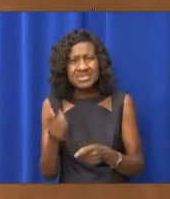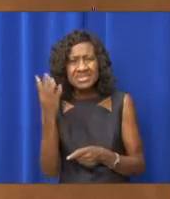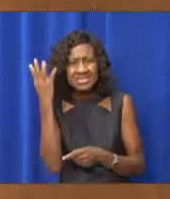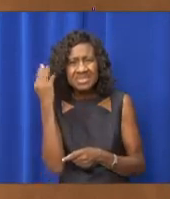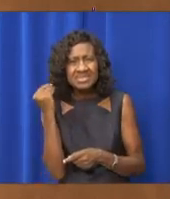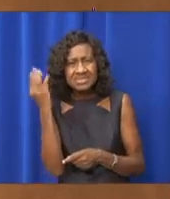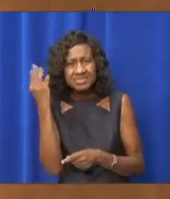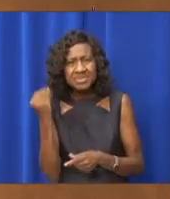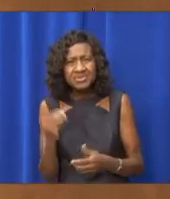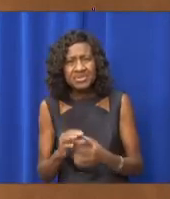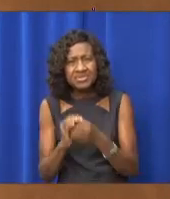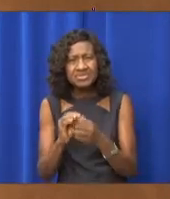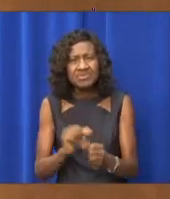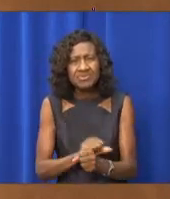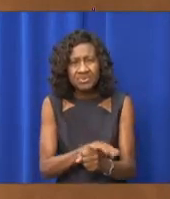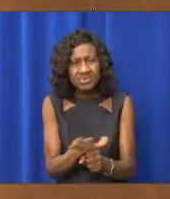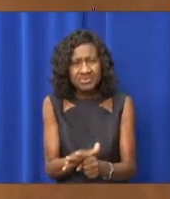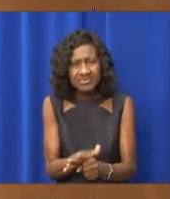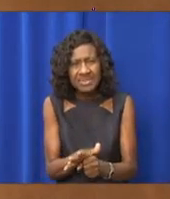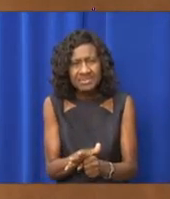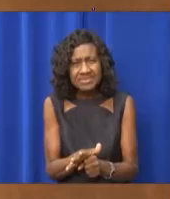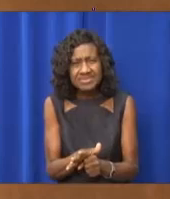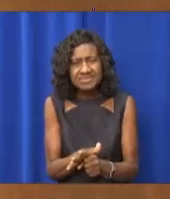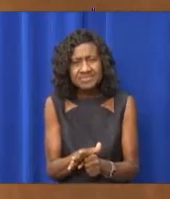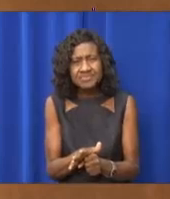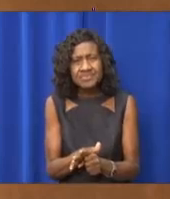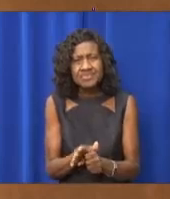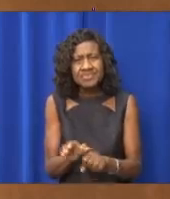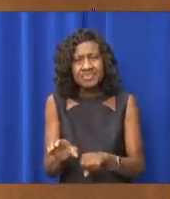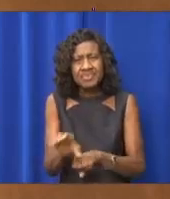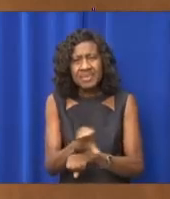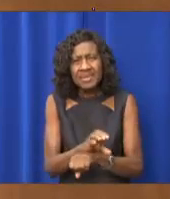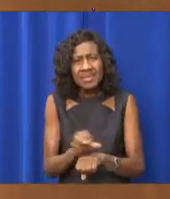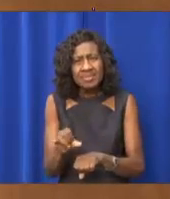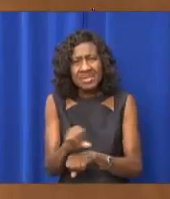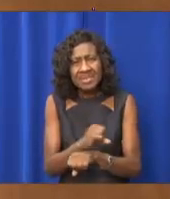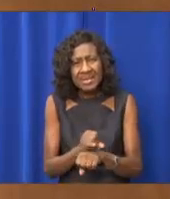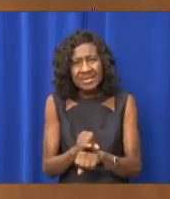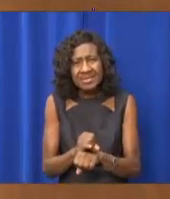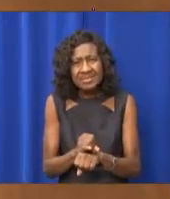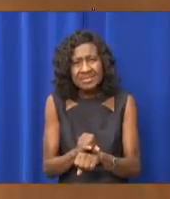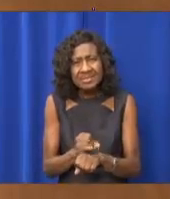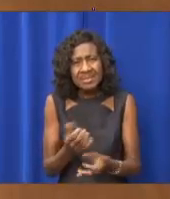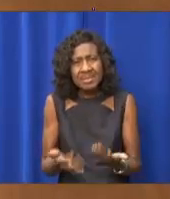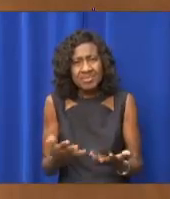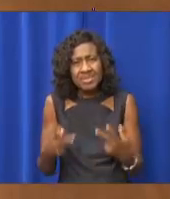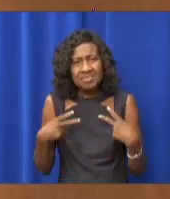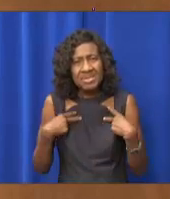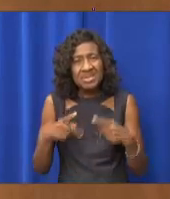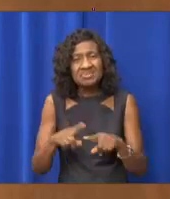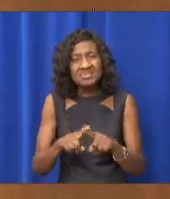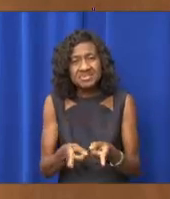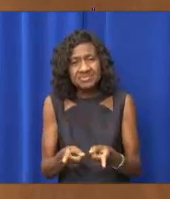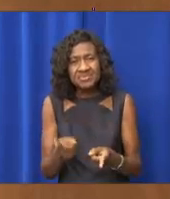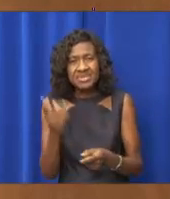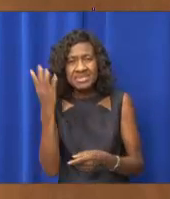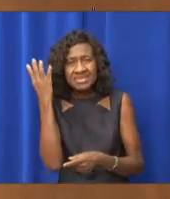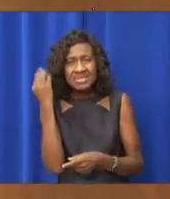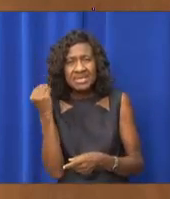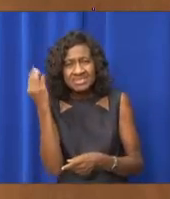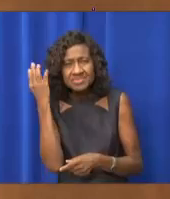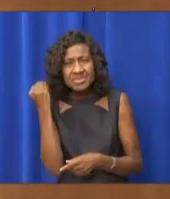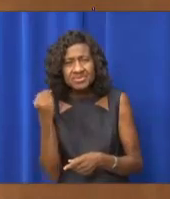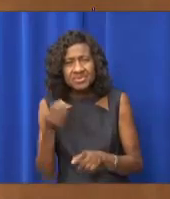COVID-19. It's very likely that Cayman will have its own experience of it, whether it's due to the